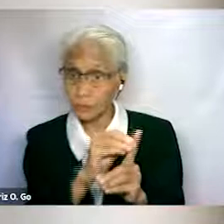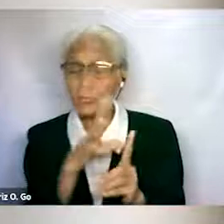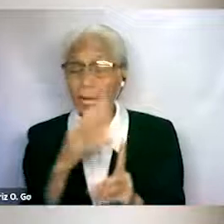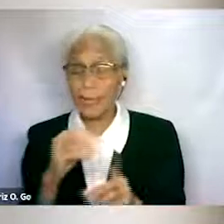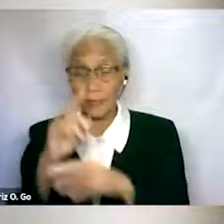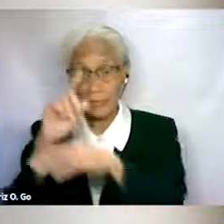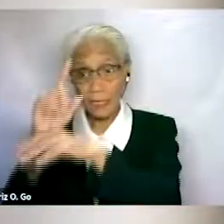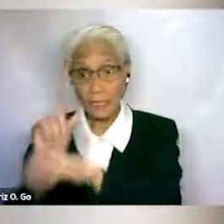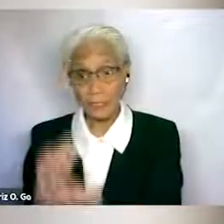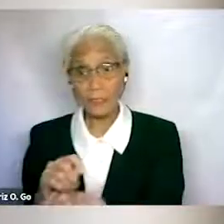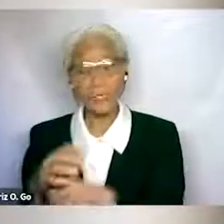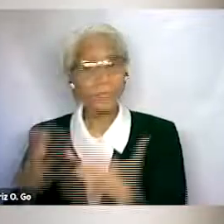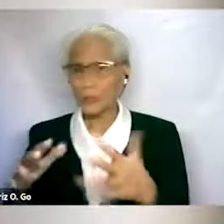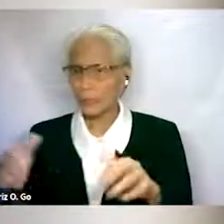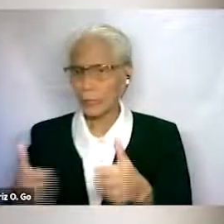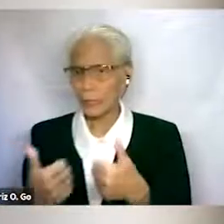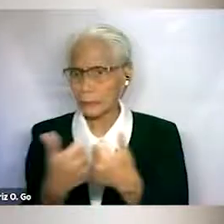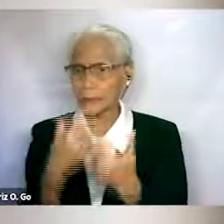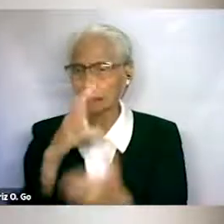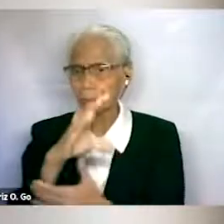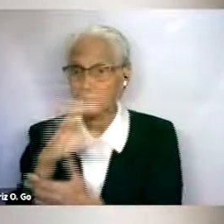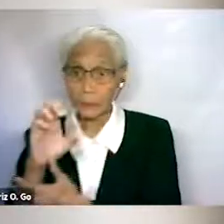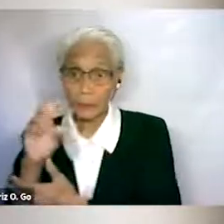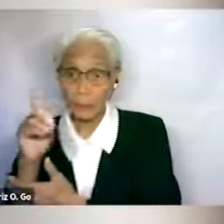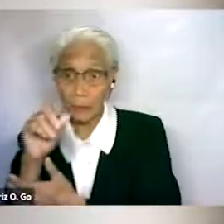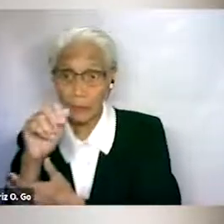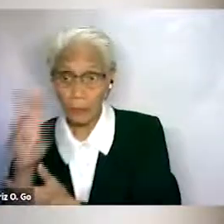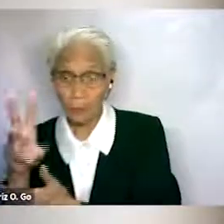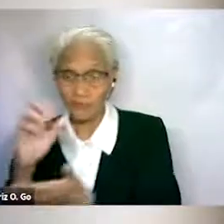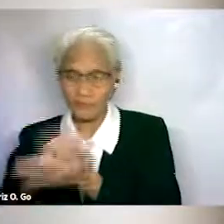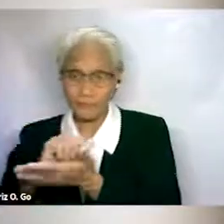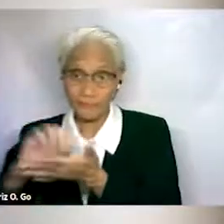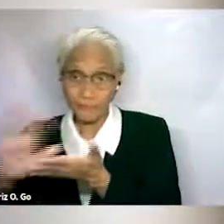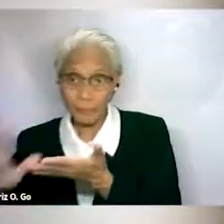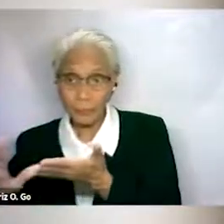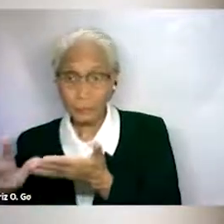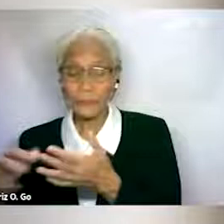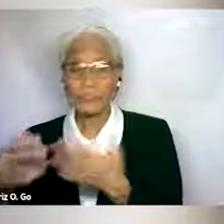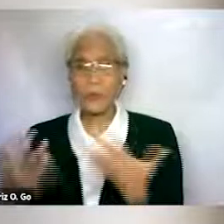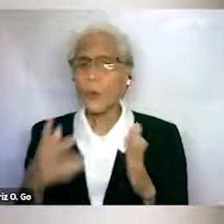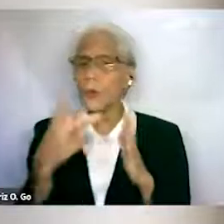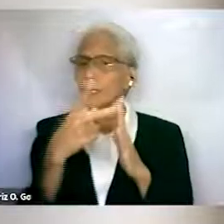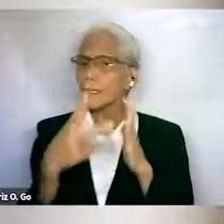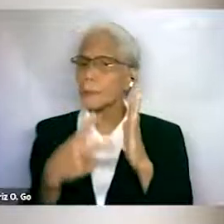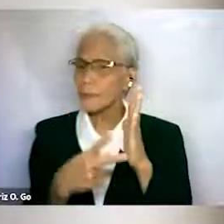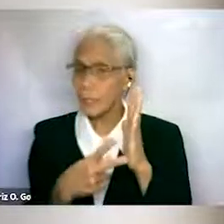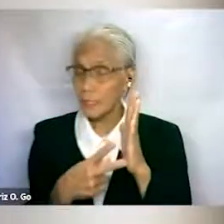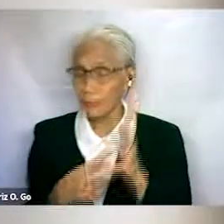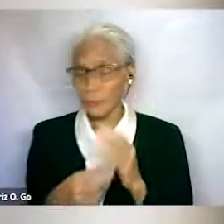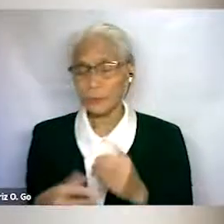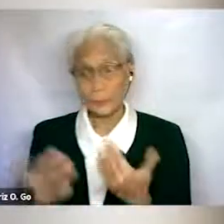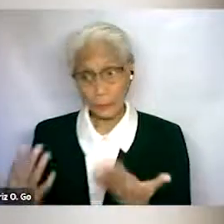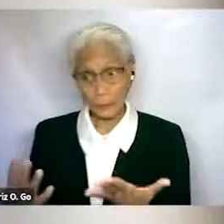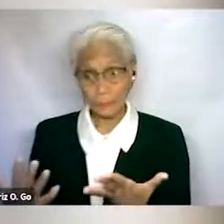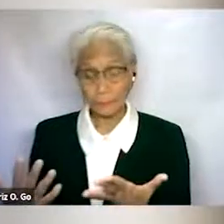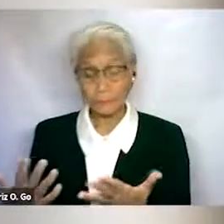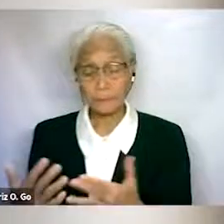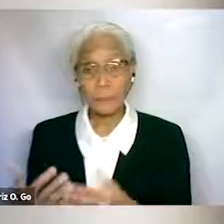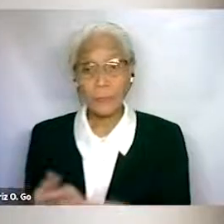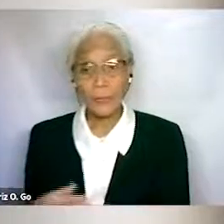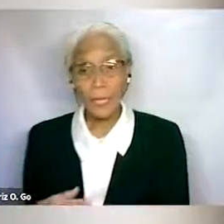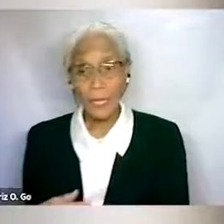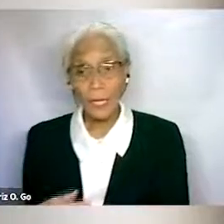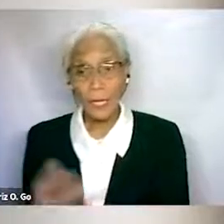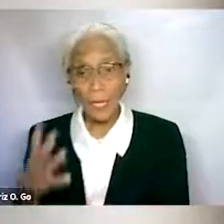all treaties. The obligation to fulfill, promote, respect, and protect rights under this treaty falls on the state. And then the second,